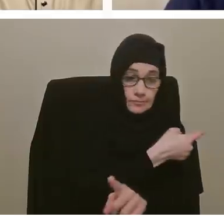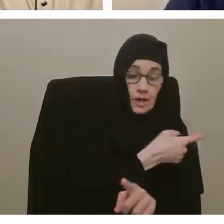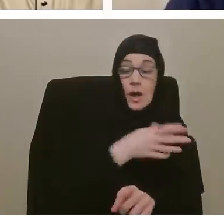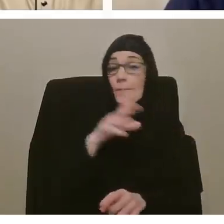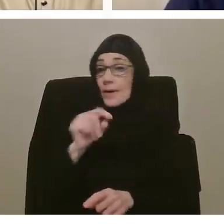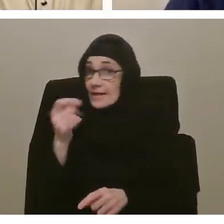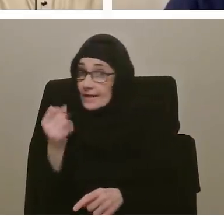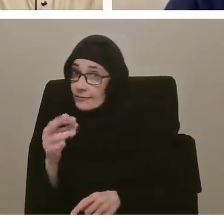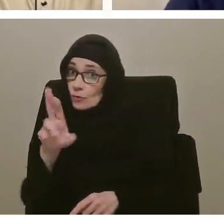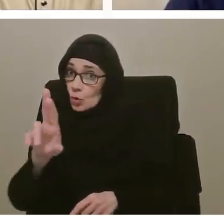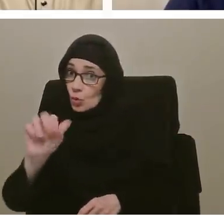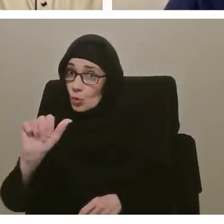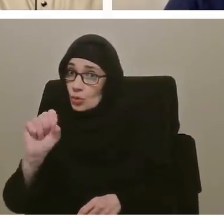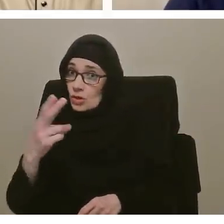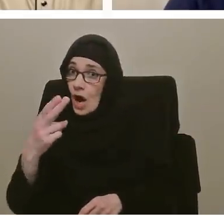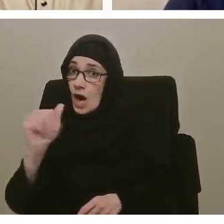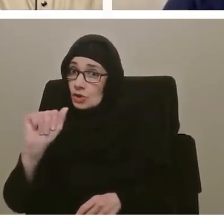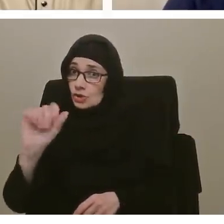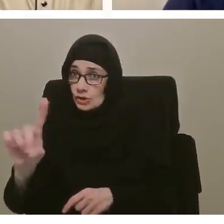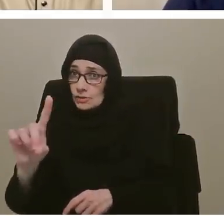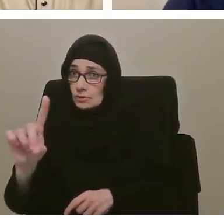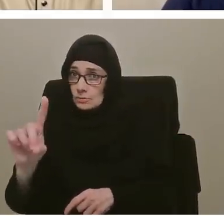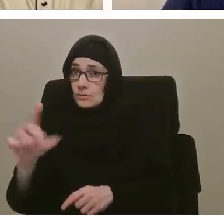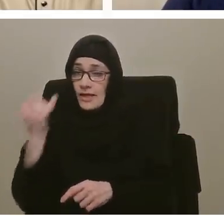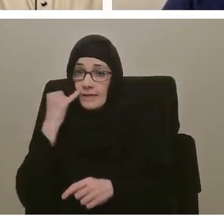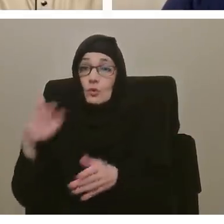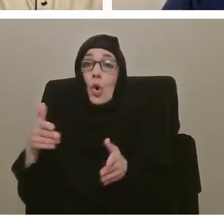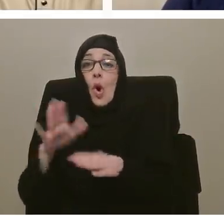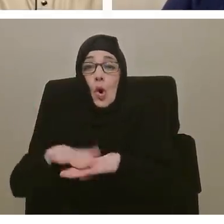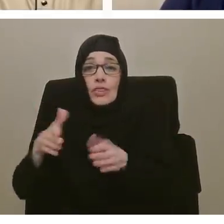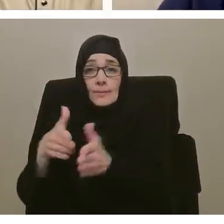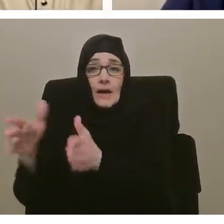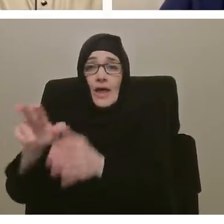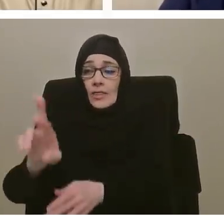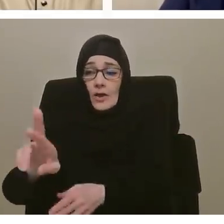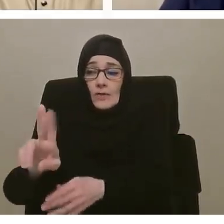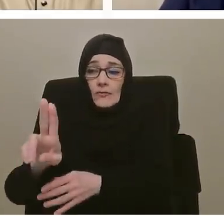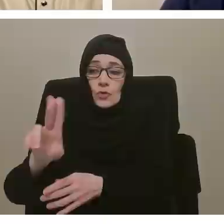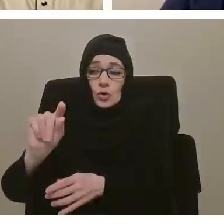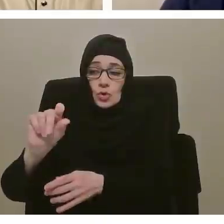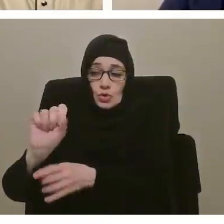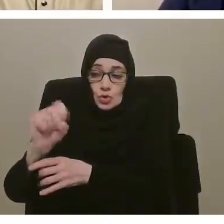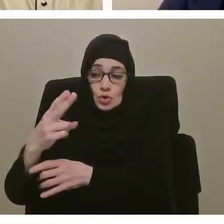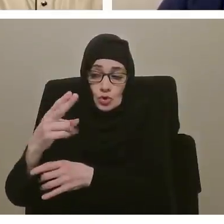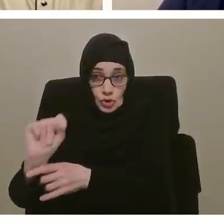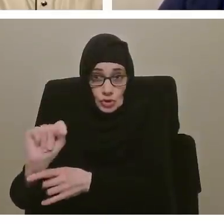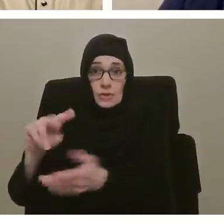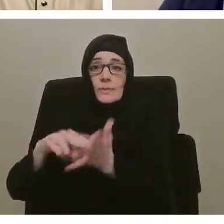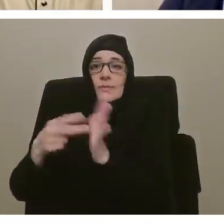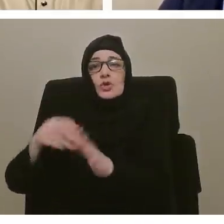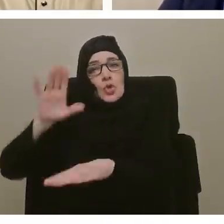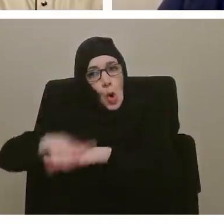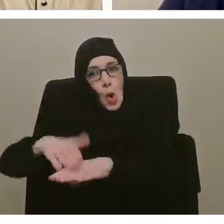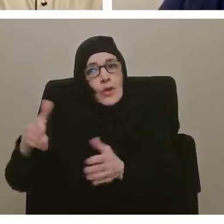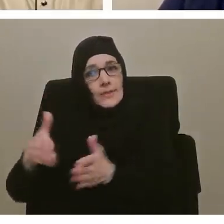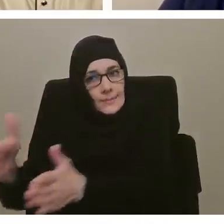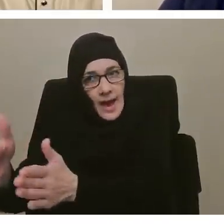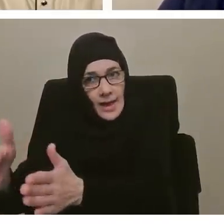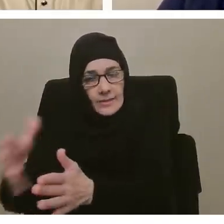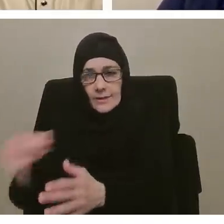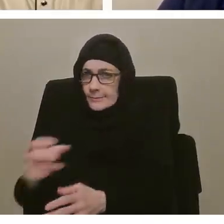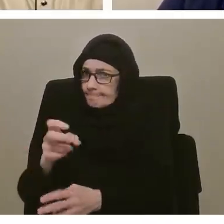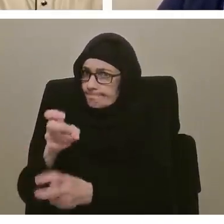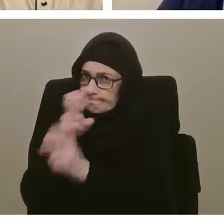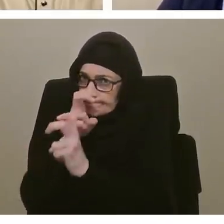be rashid, to be on the path of rushd, is that you're on the path firmly grounded. You know, your feet are not going